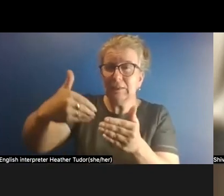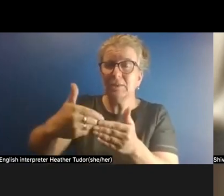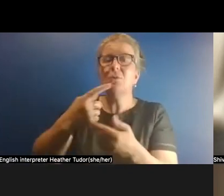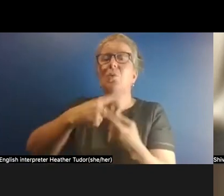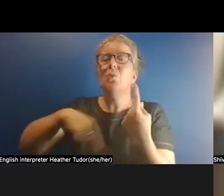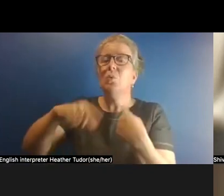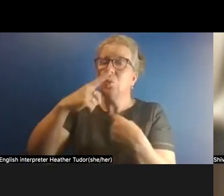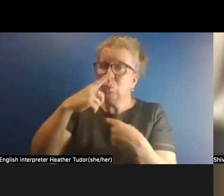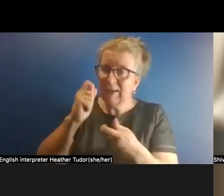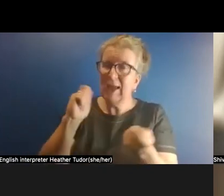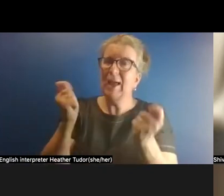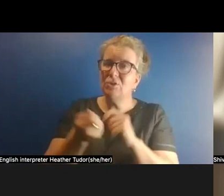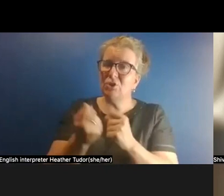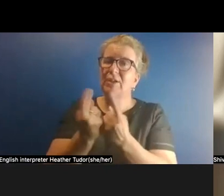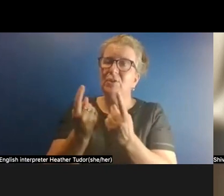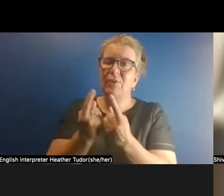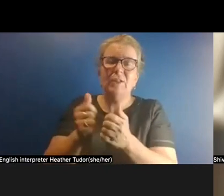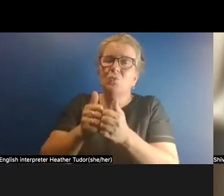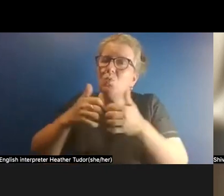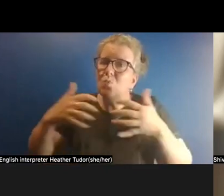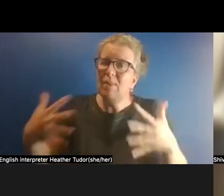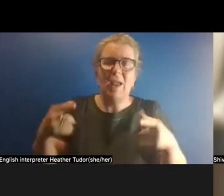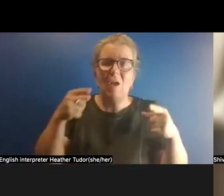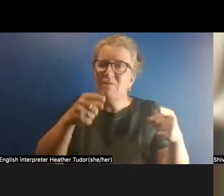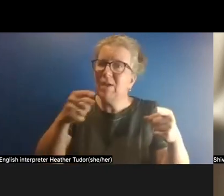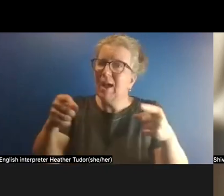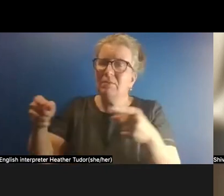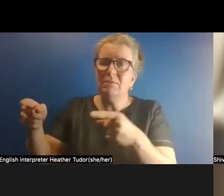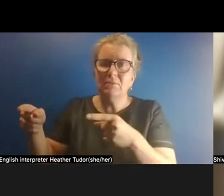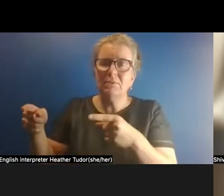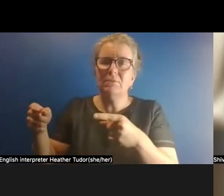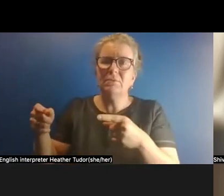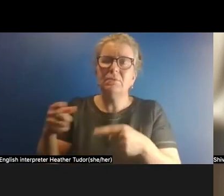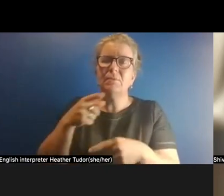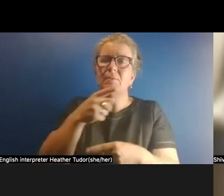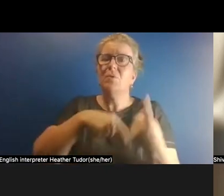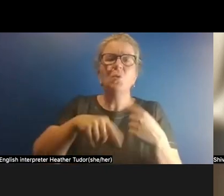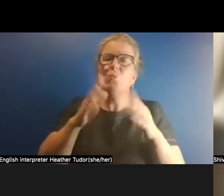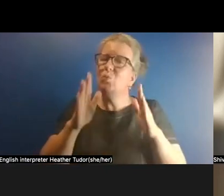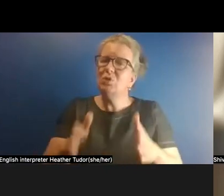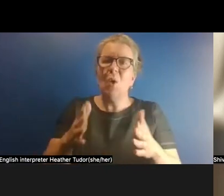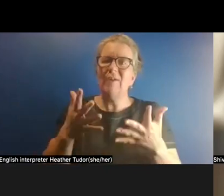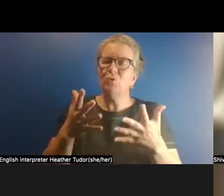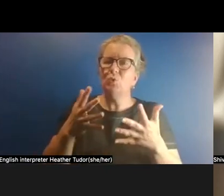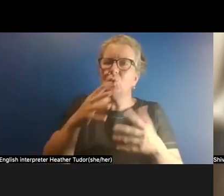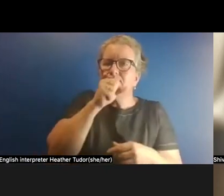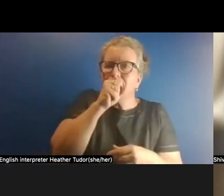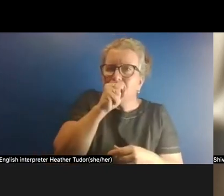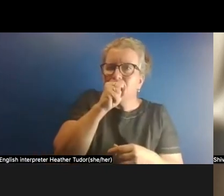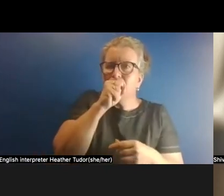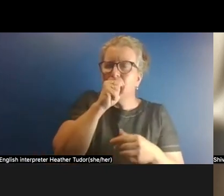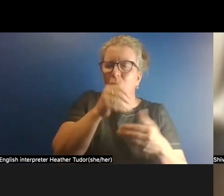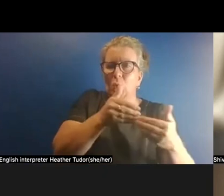act of violence. Yeah, and it doesn't even need to be sheltering from it or like avoiding it. We can address it in a more gentle way.